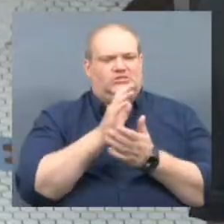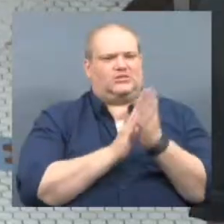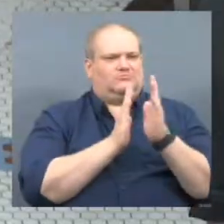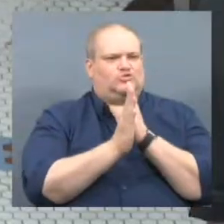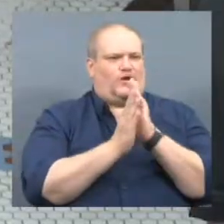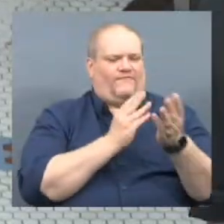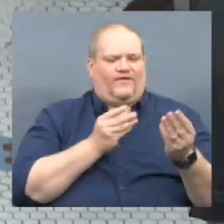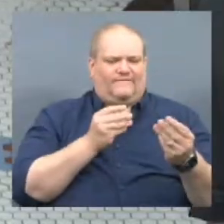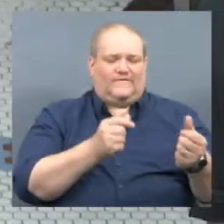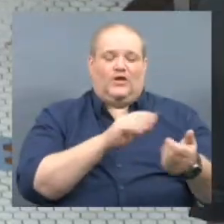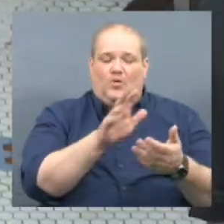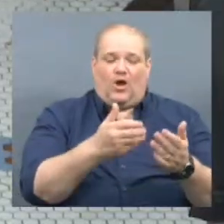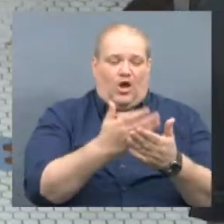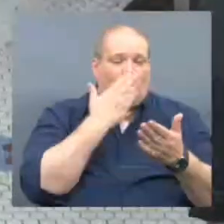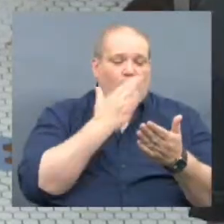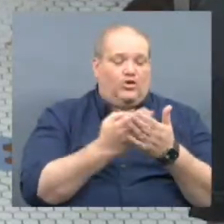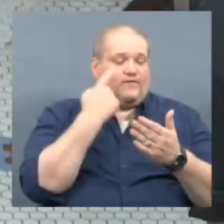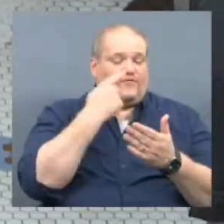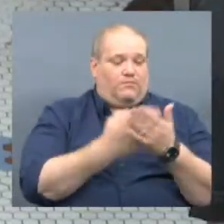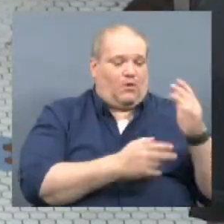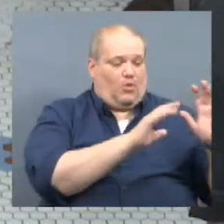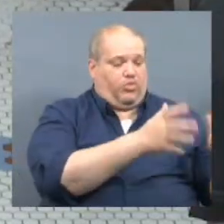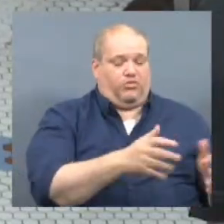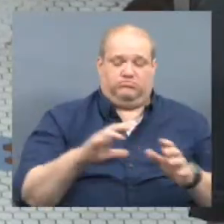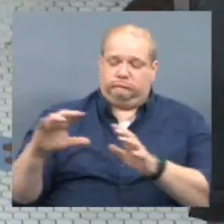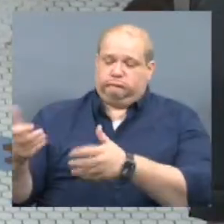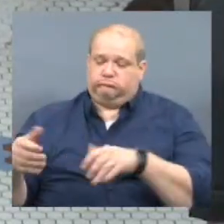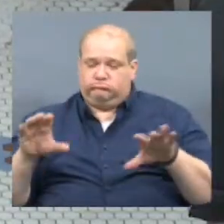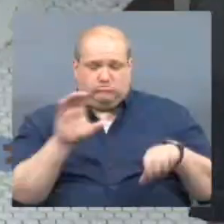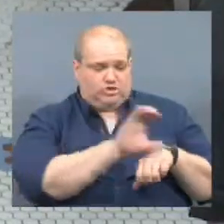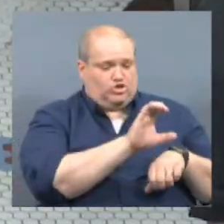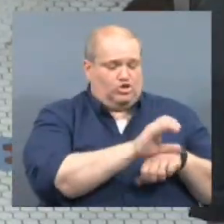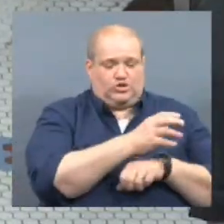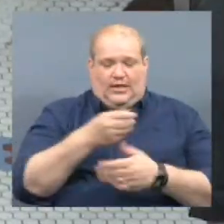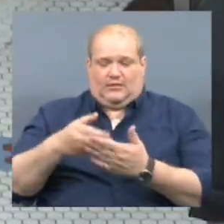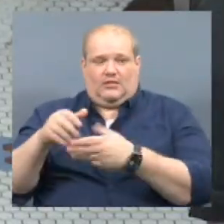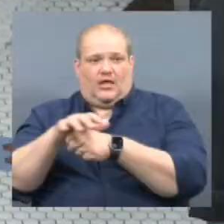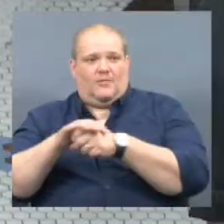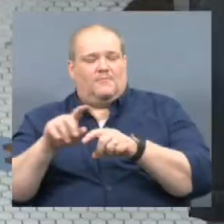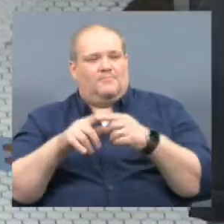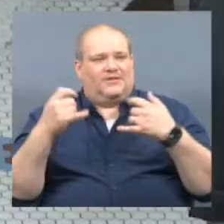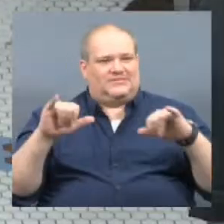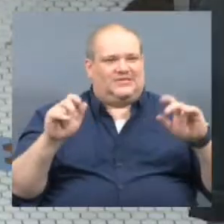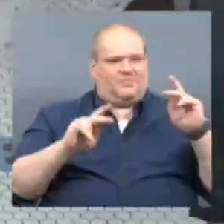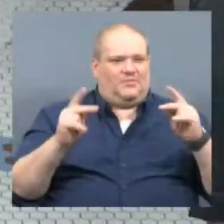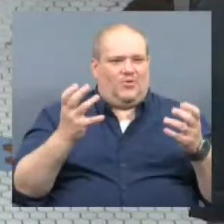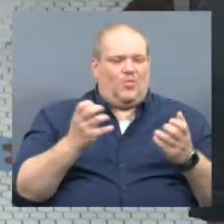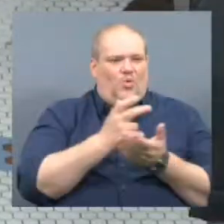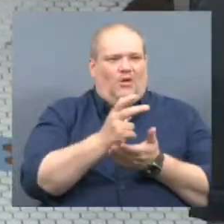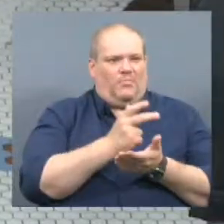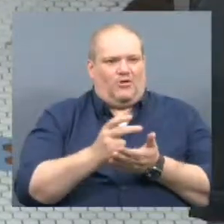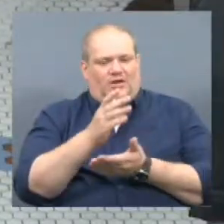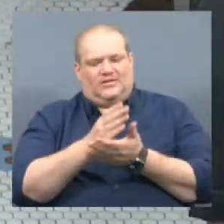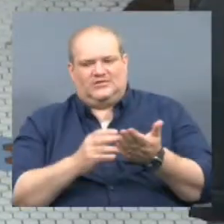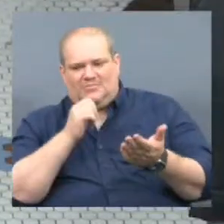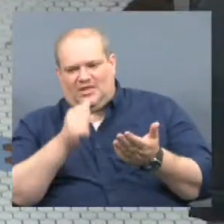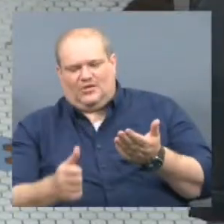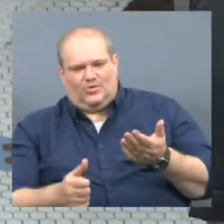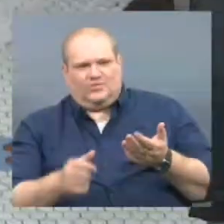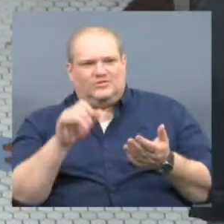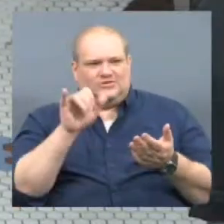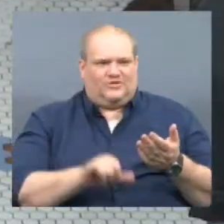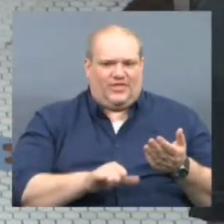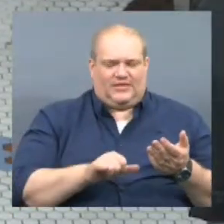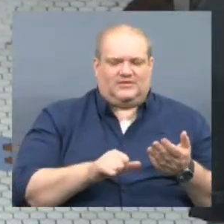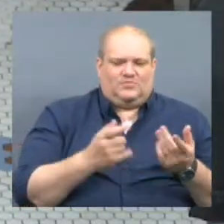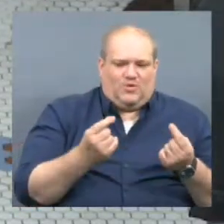of it was good in the end anyway for both of us. That being said, there's still some that want parking and some that don't. So this